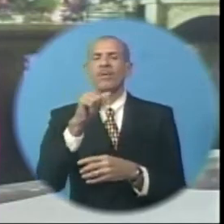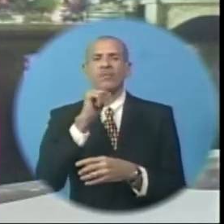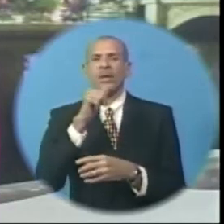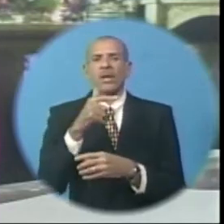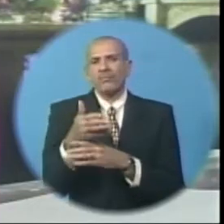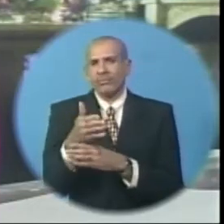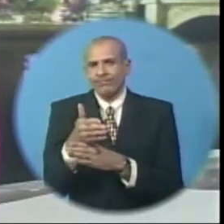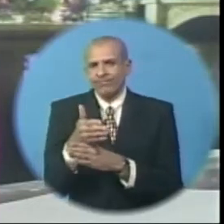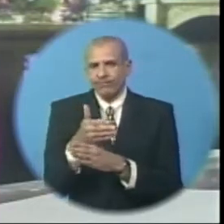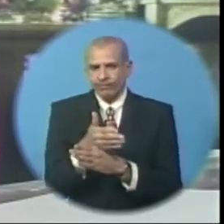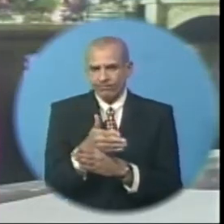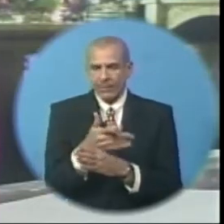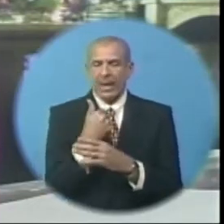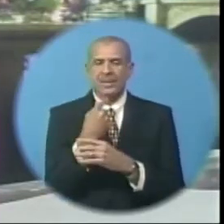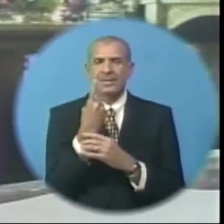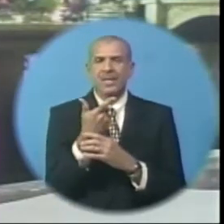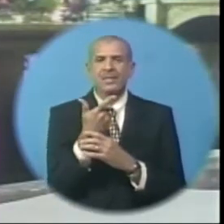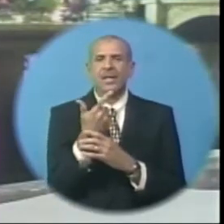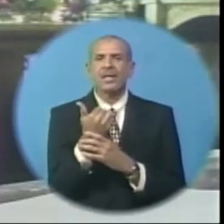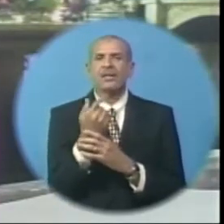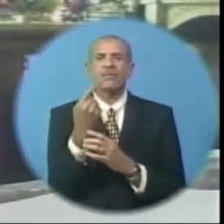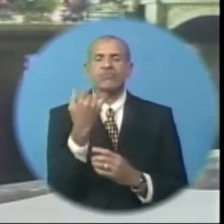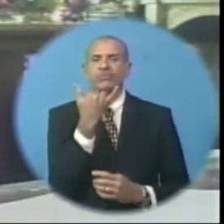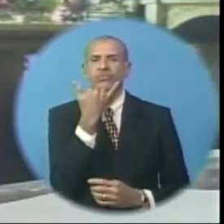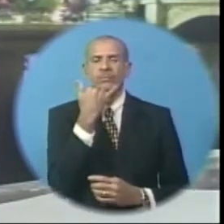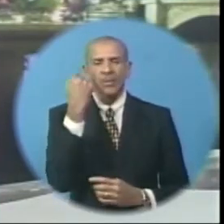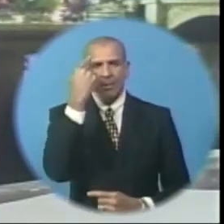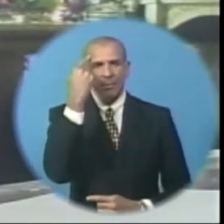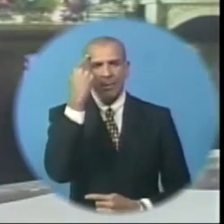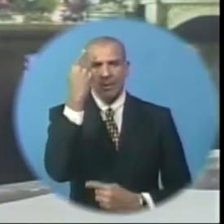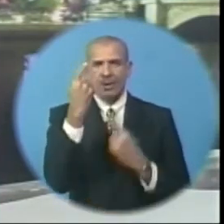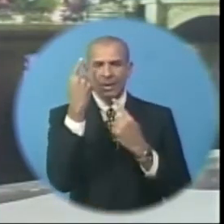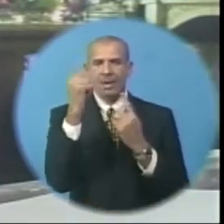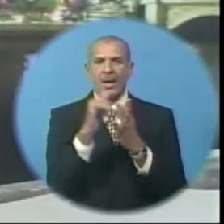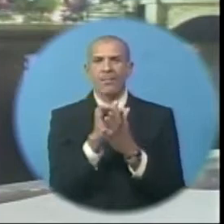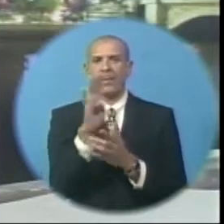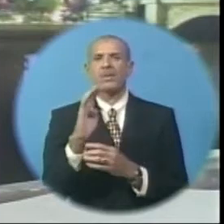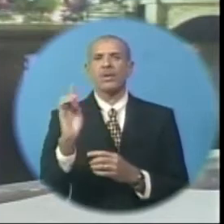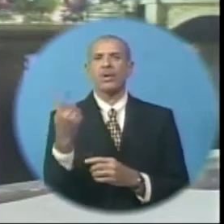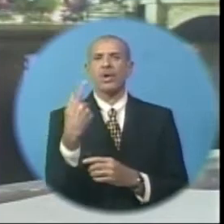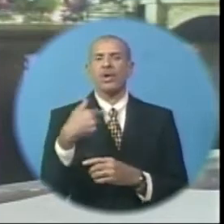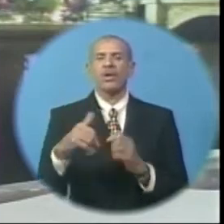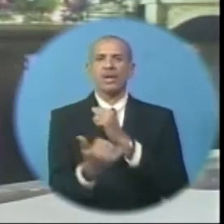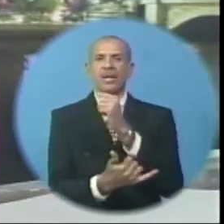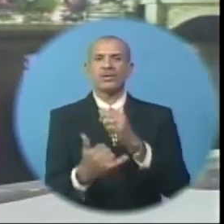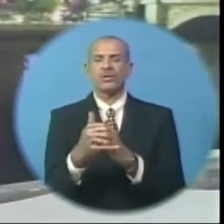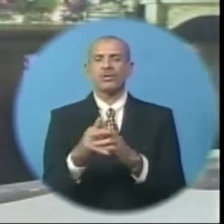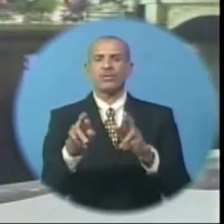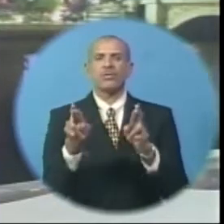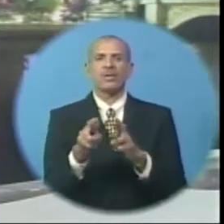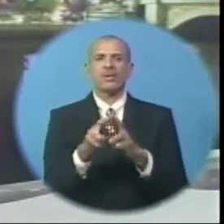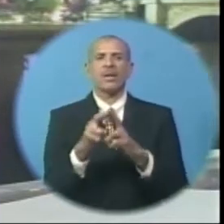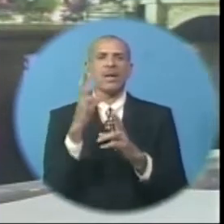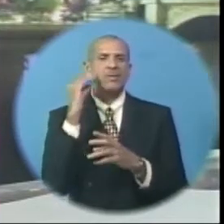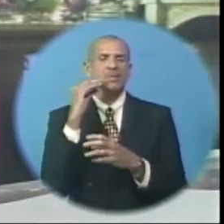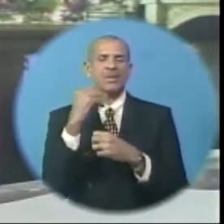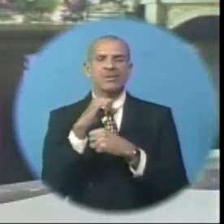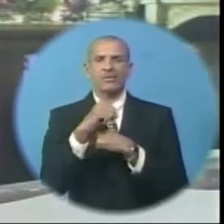from it either. He says there is a false narrative that Barbados is the lone country in the region still suffering from the